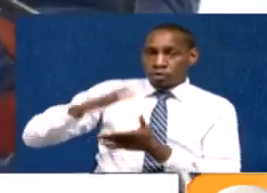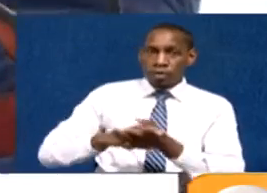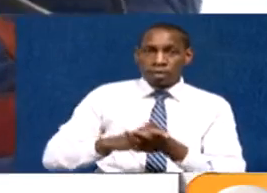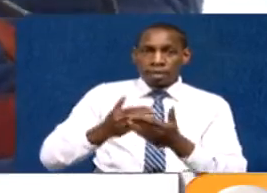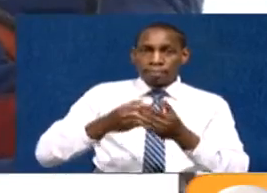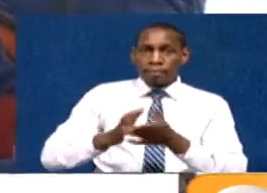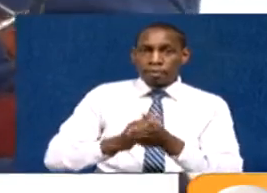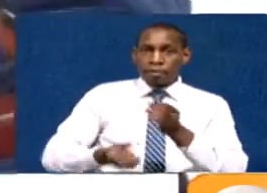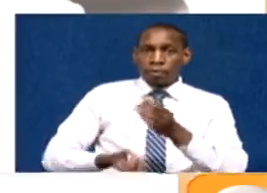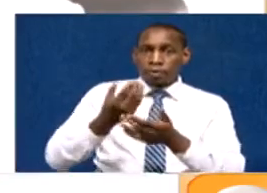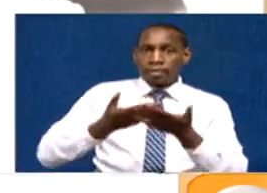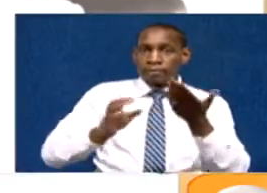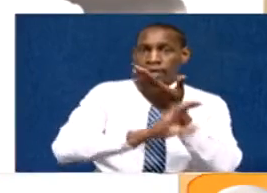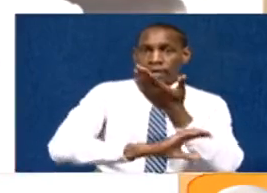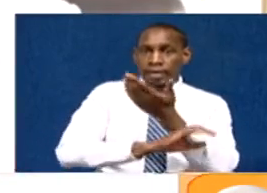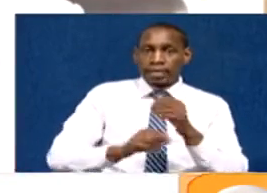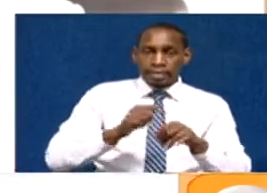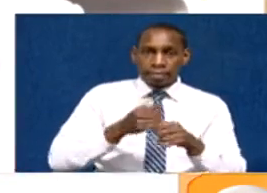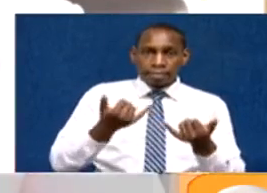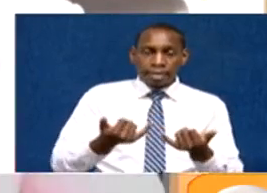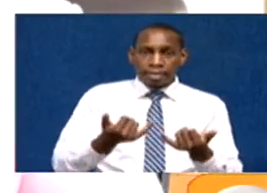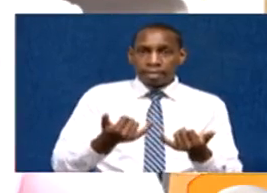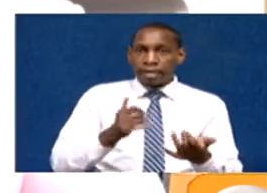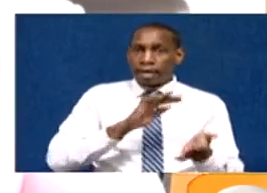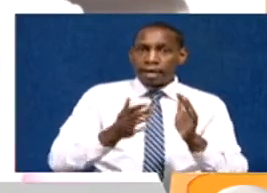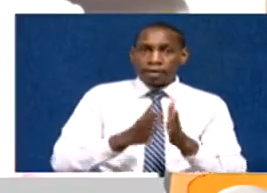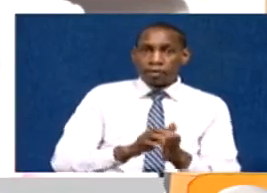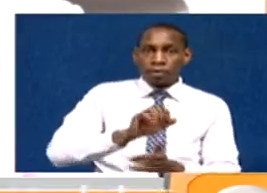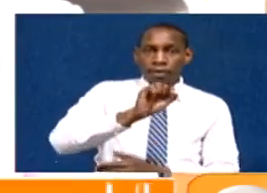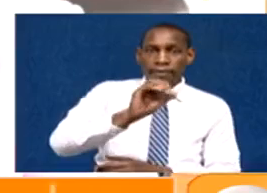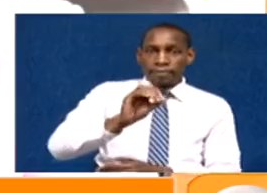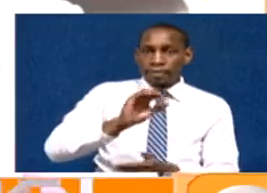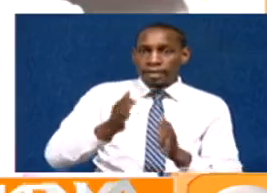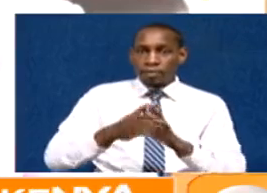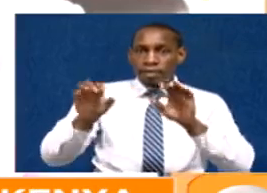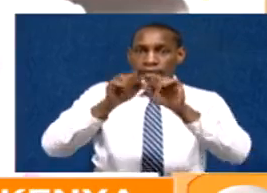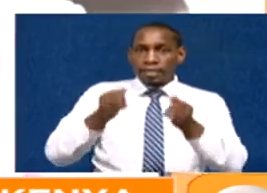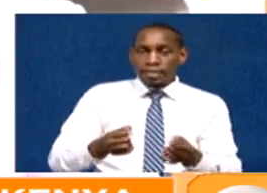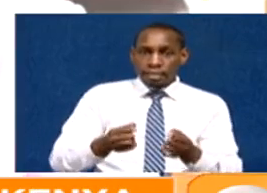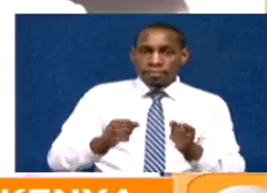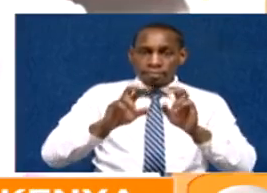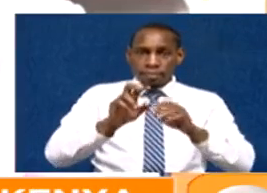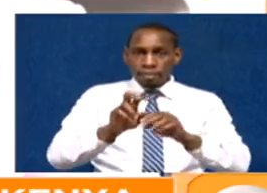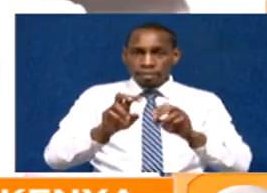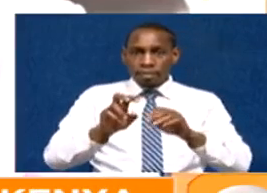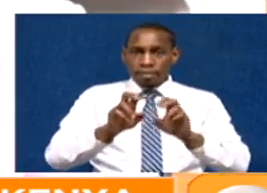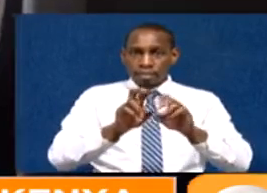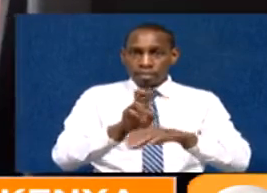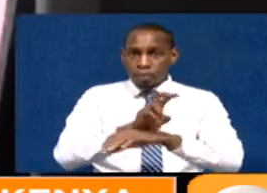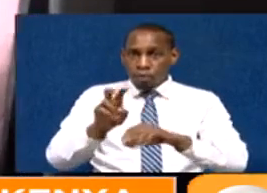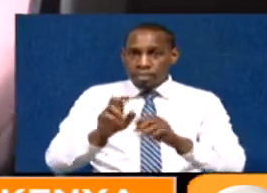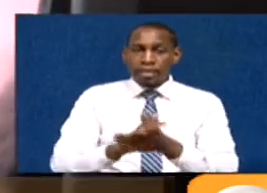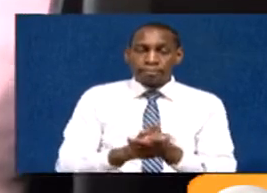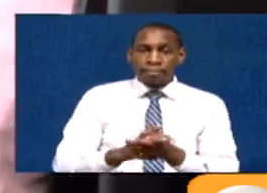rolled out to the rest of the country. So far, we have, say, about 50 or so transformers that are metered, but more on a pilot